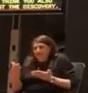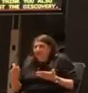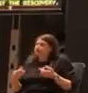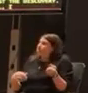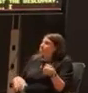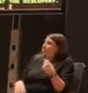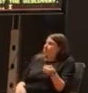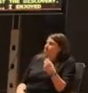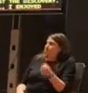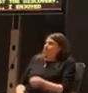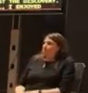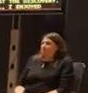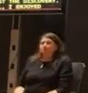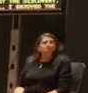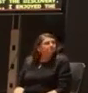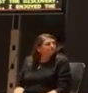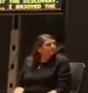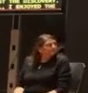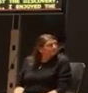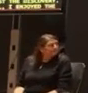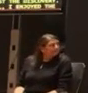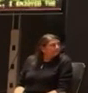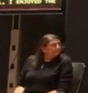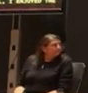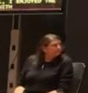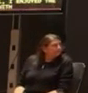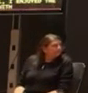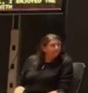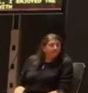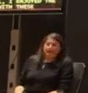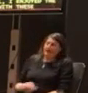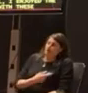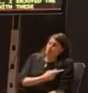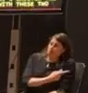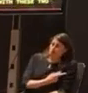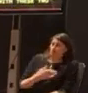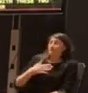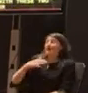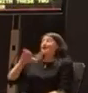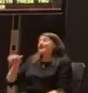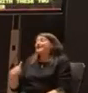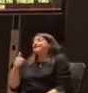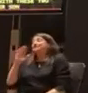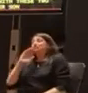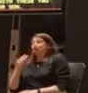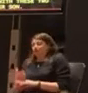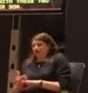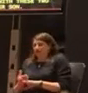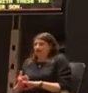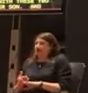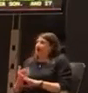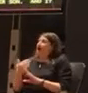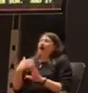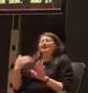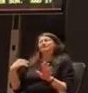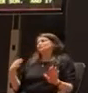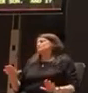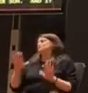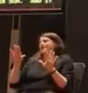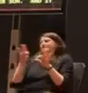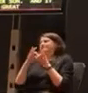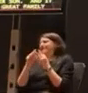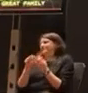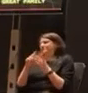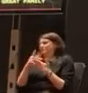I enjoyed the interplay with these two and my other son. I mean, it was just a great family